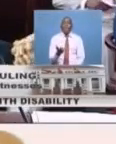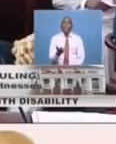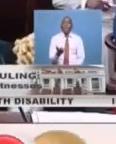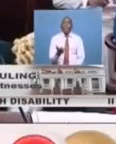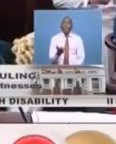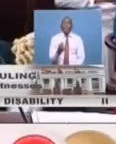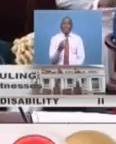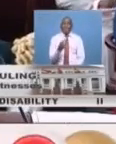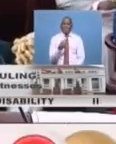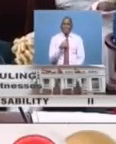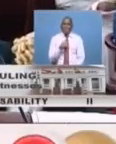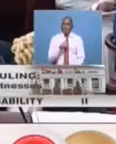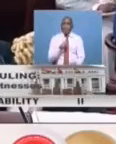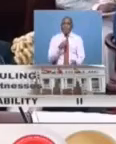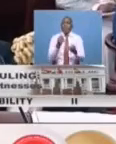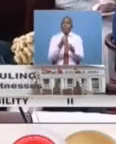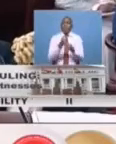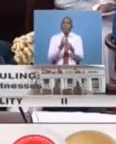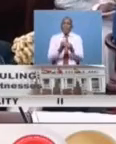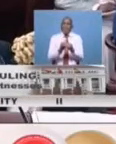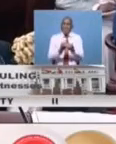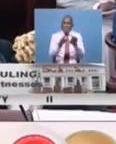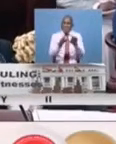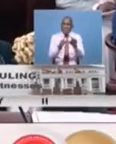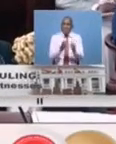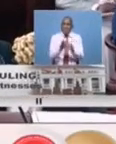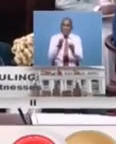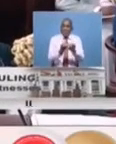I seek to make it clear from the onset, because